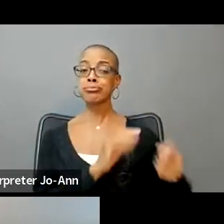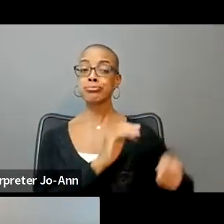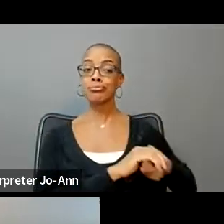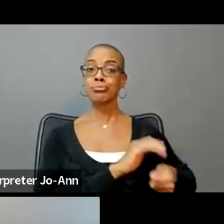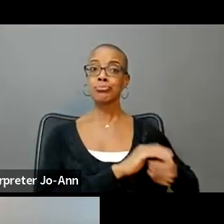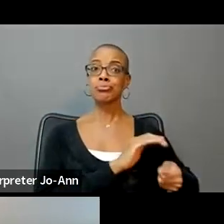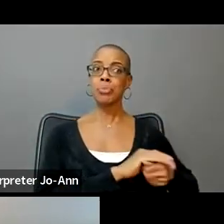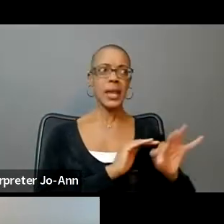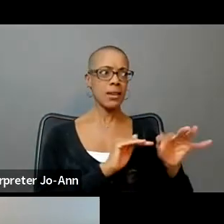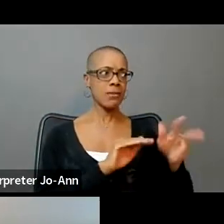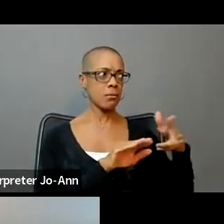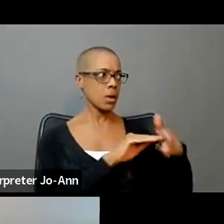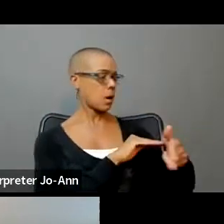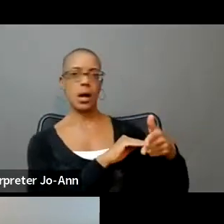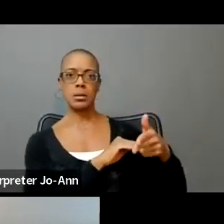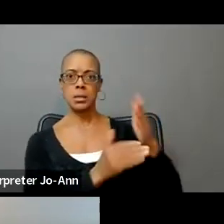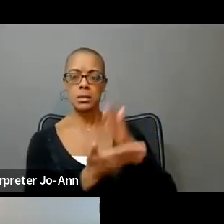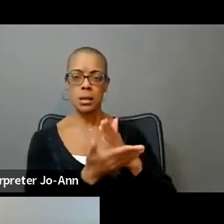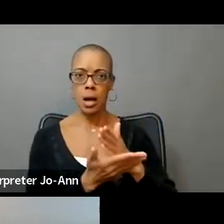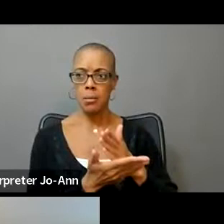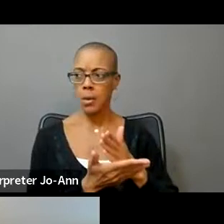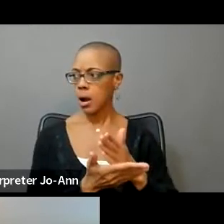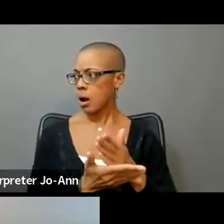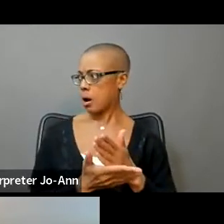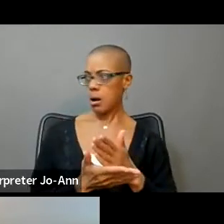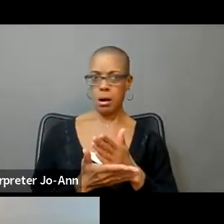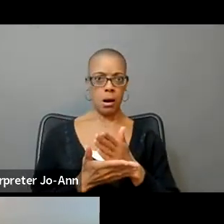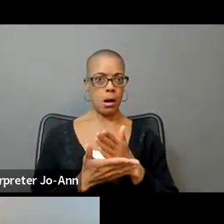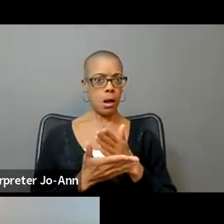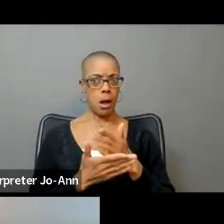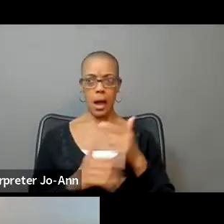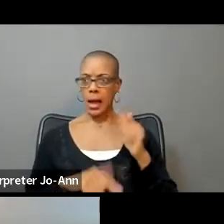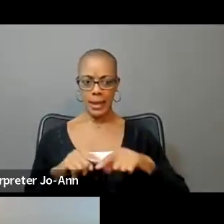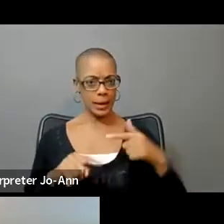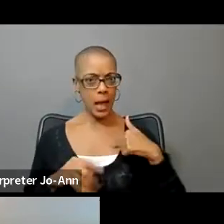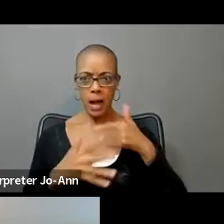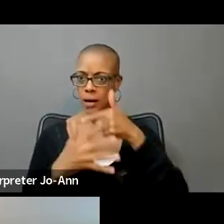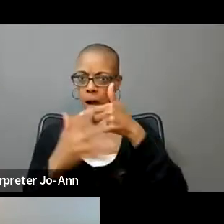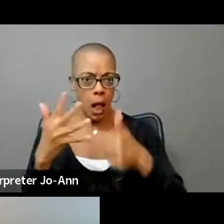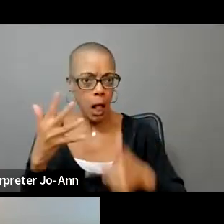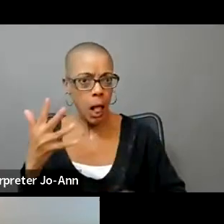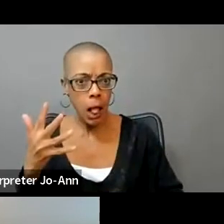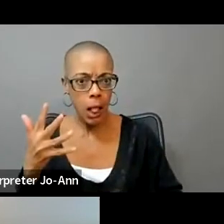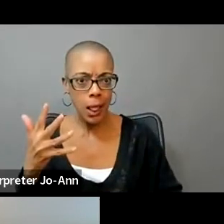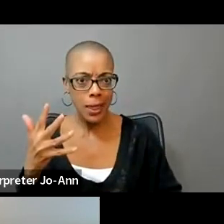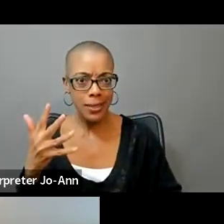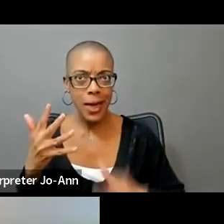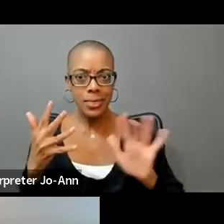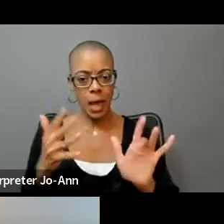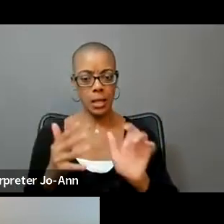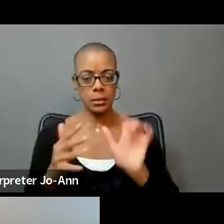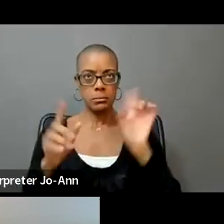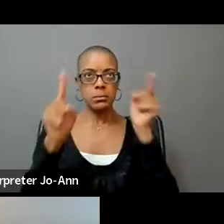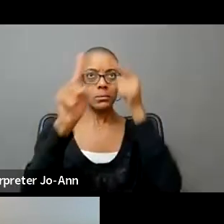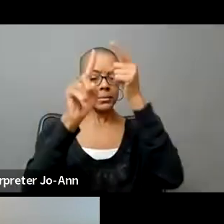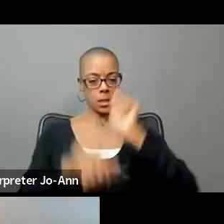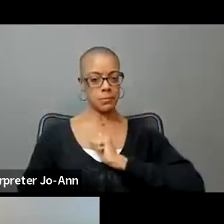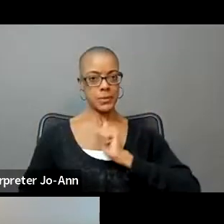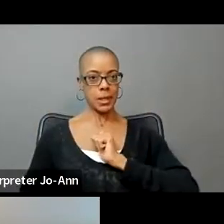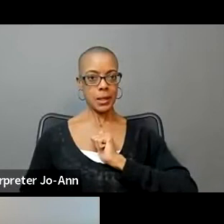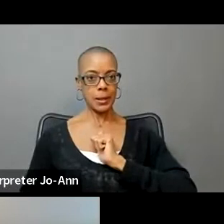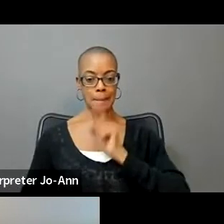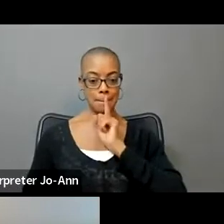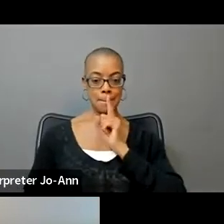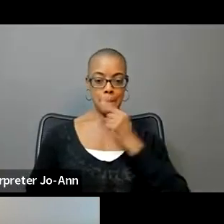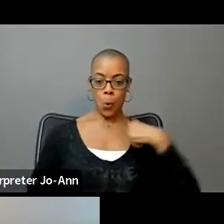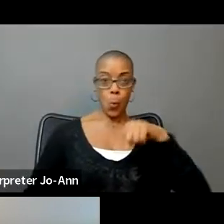suddenly stops, then I'm not going to have these things. And they're only thinking of themselves. They're not thinking of we, they're